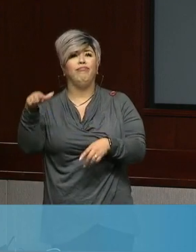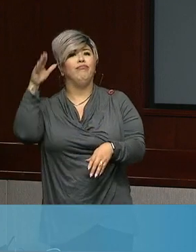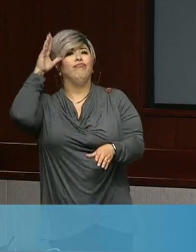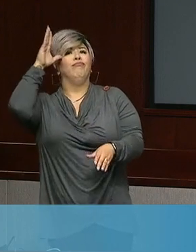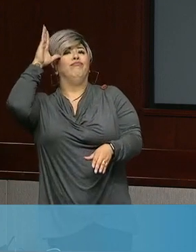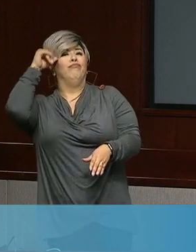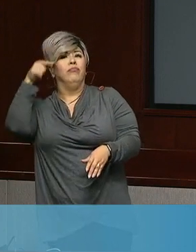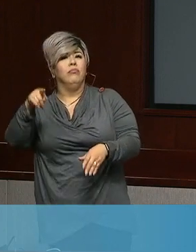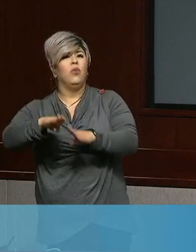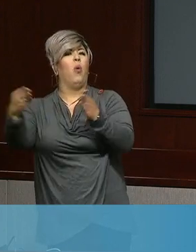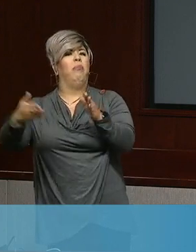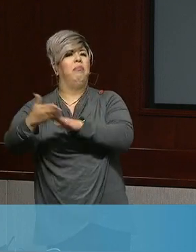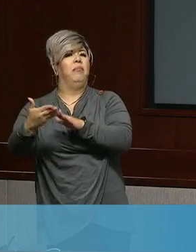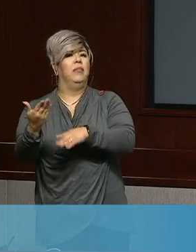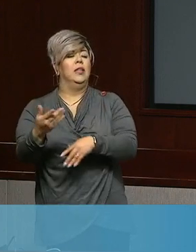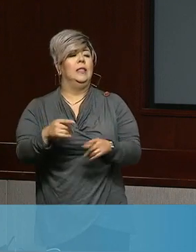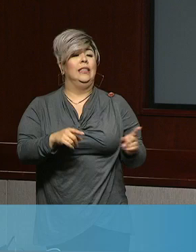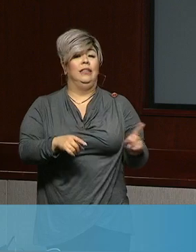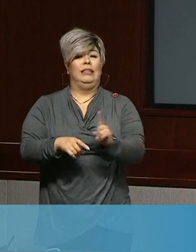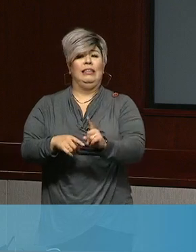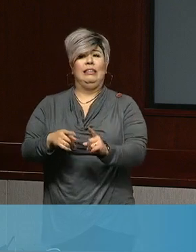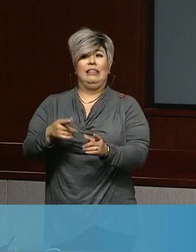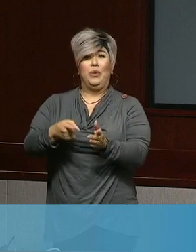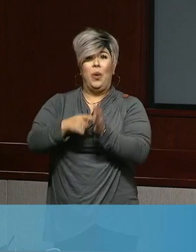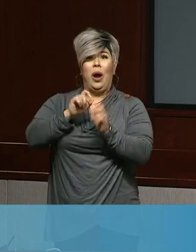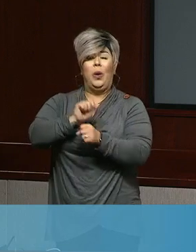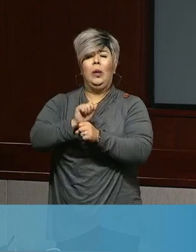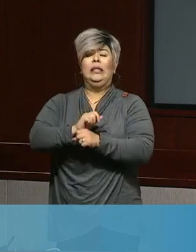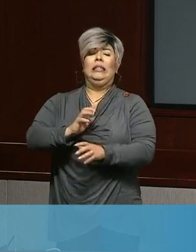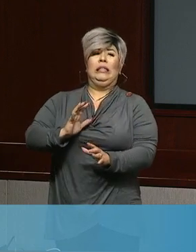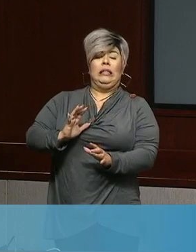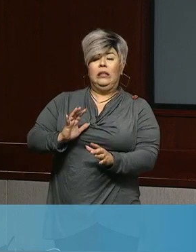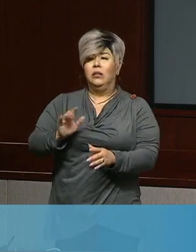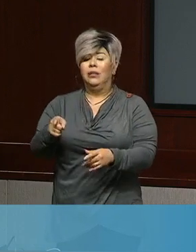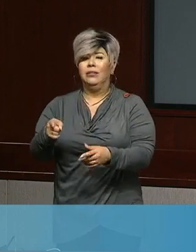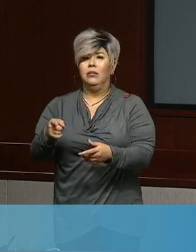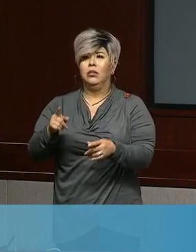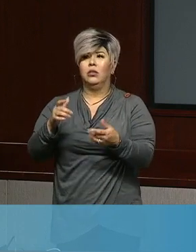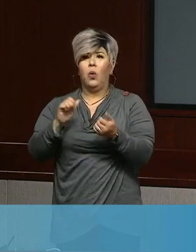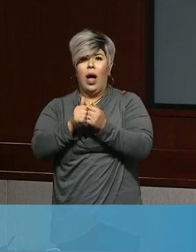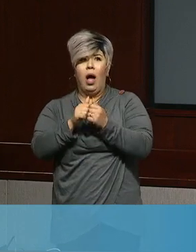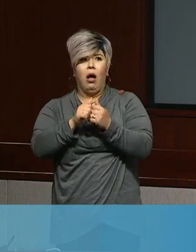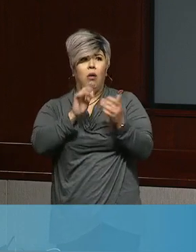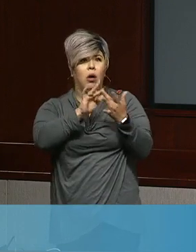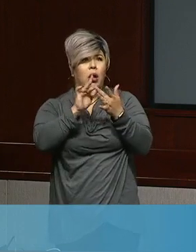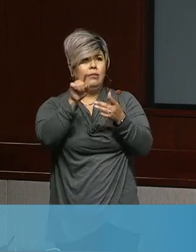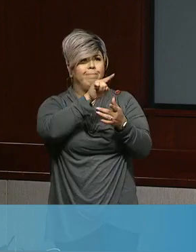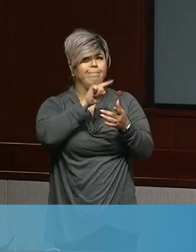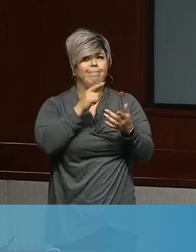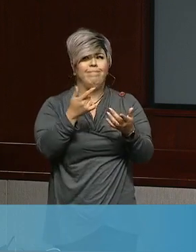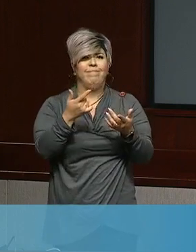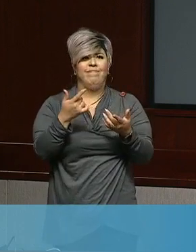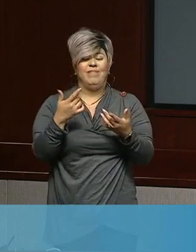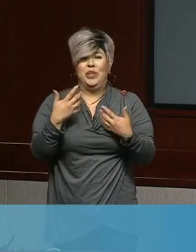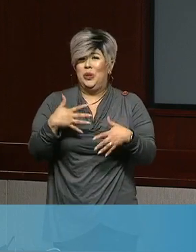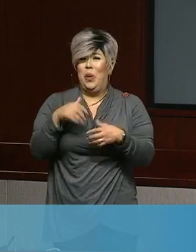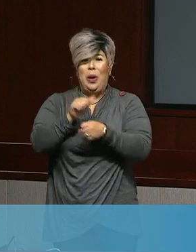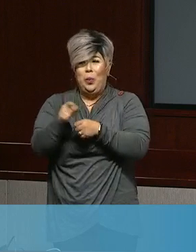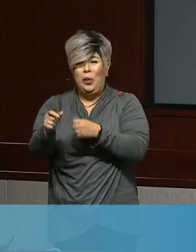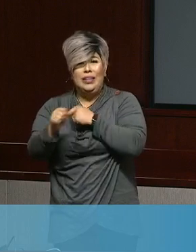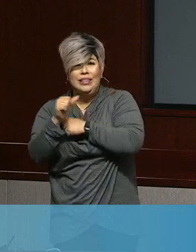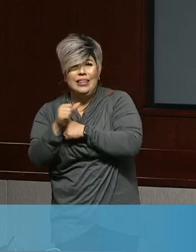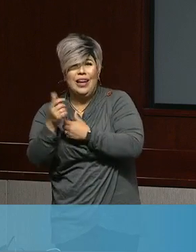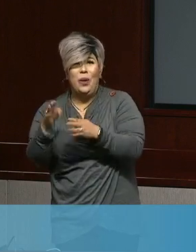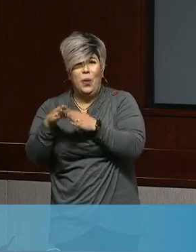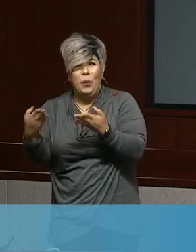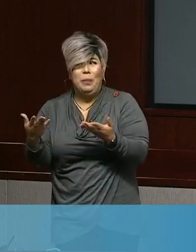out to various officials and cannot seem to get any help. She's terrified to go to work, and